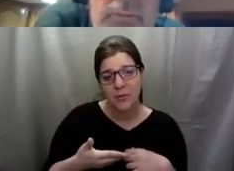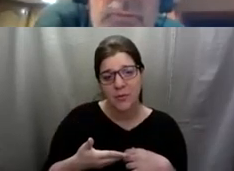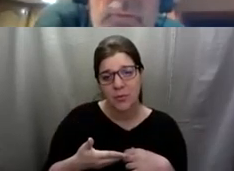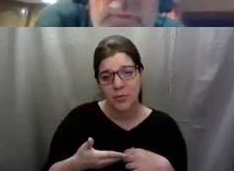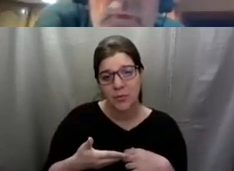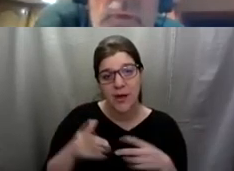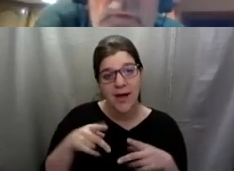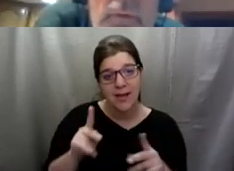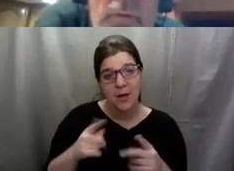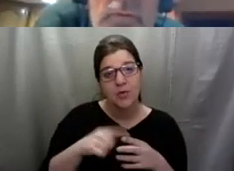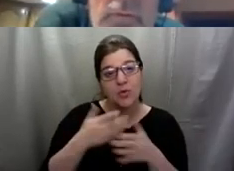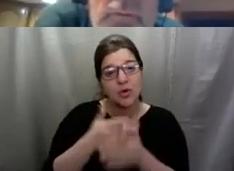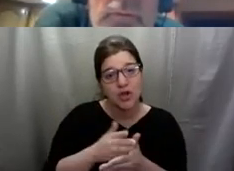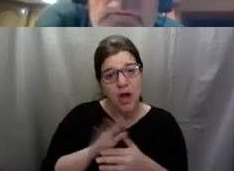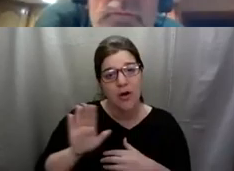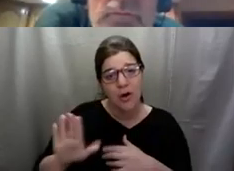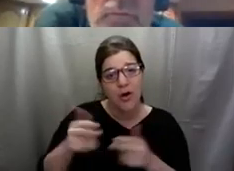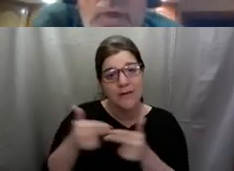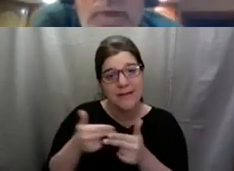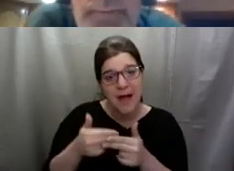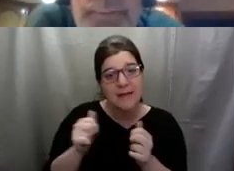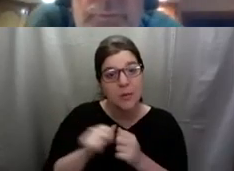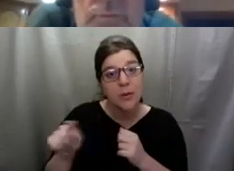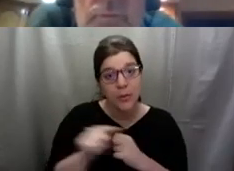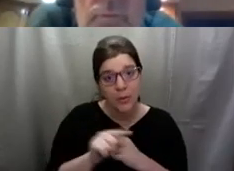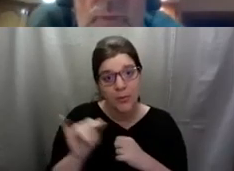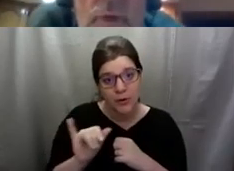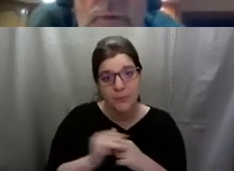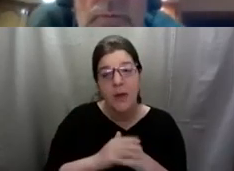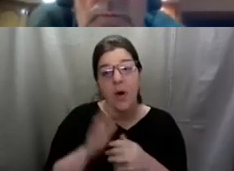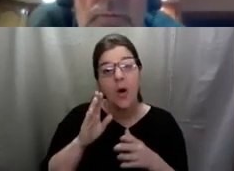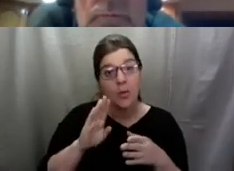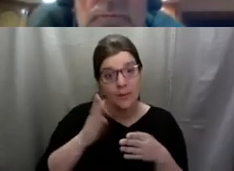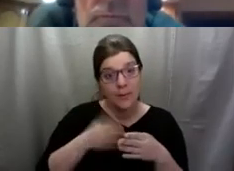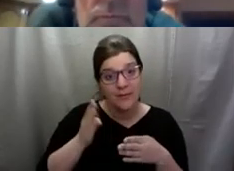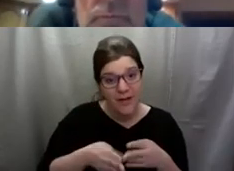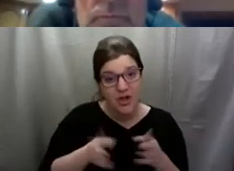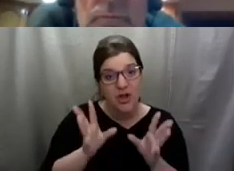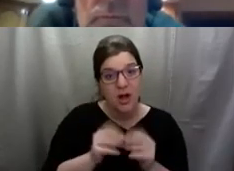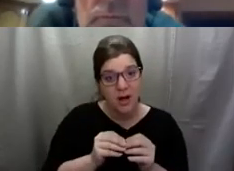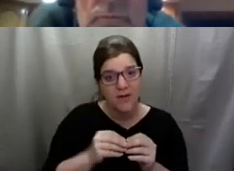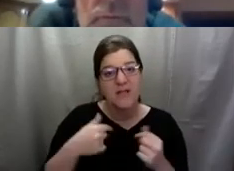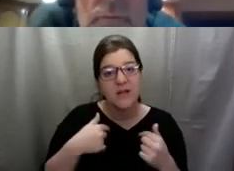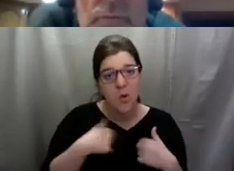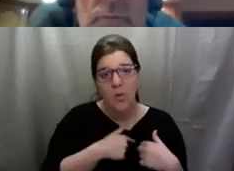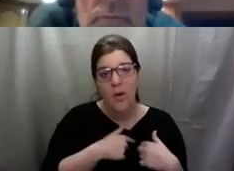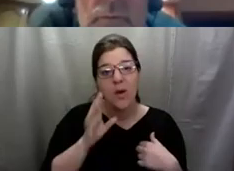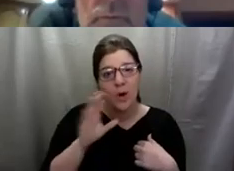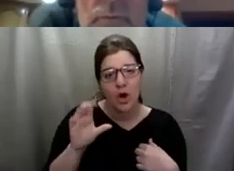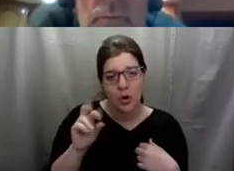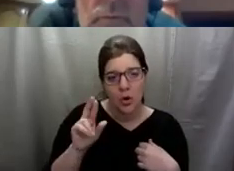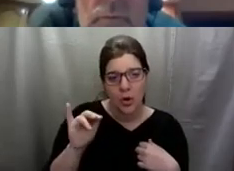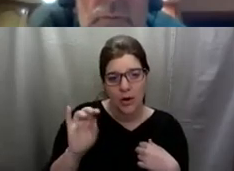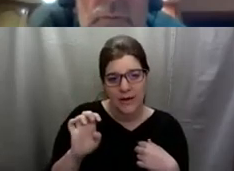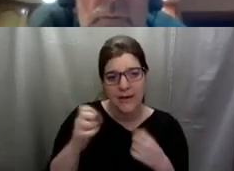allow us to share her slides with you all. So at the end of the conference, we will, Corey is working on putting